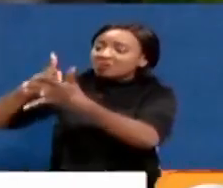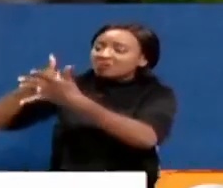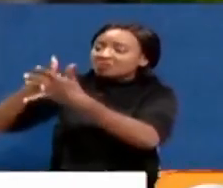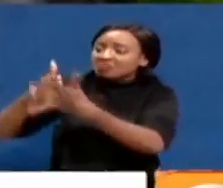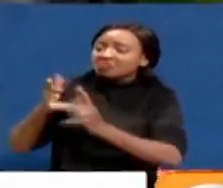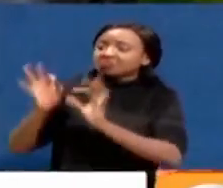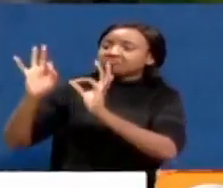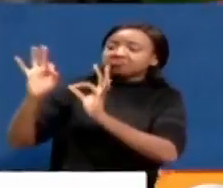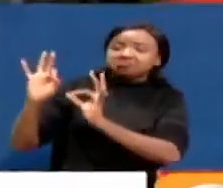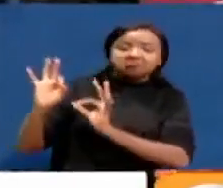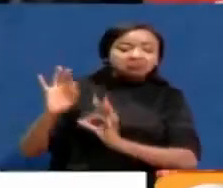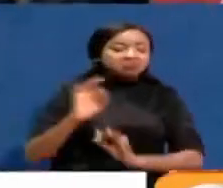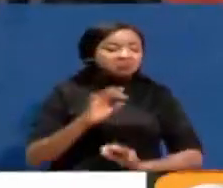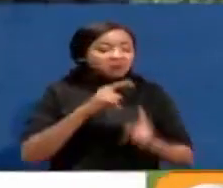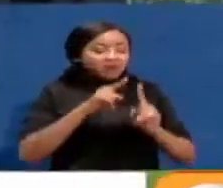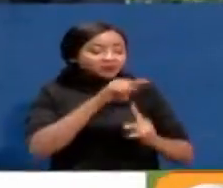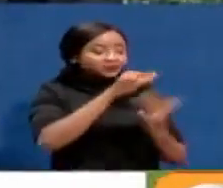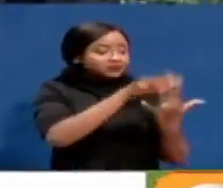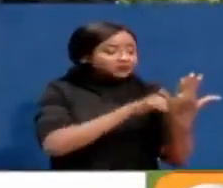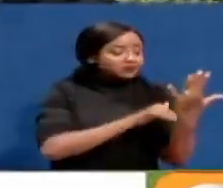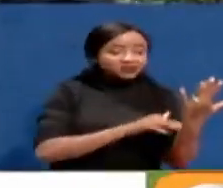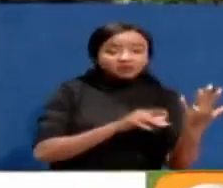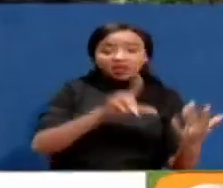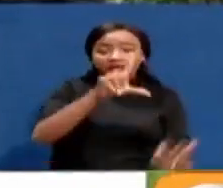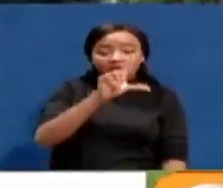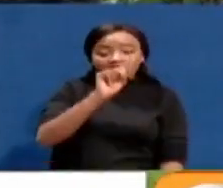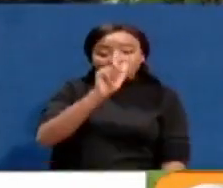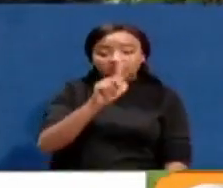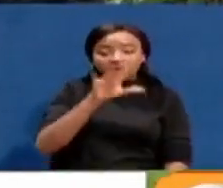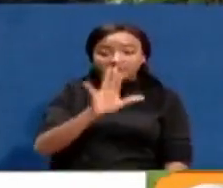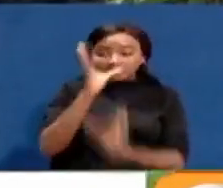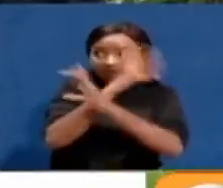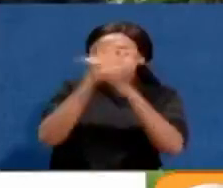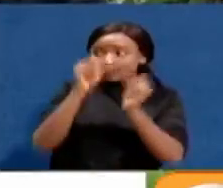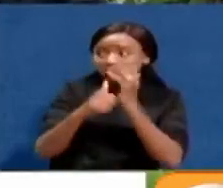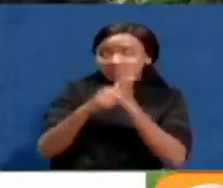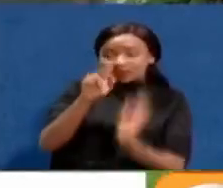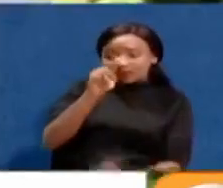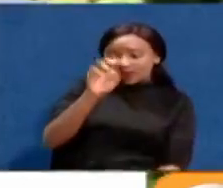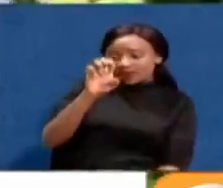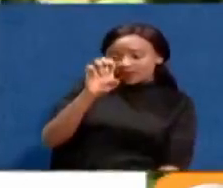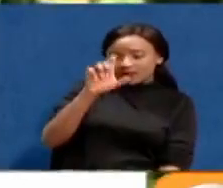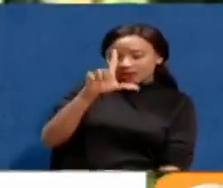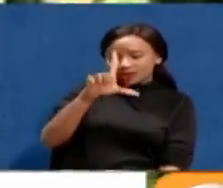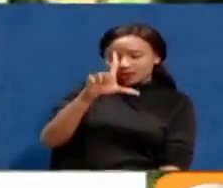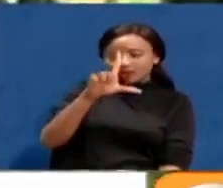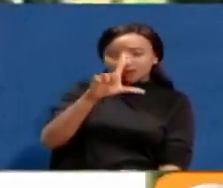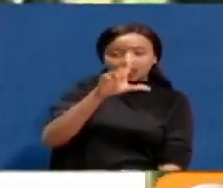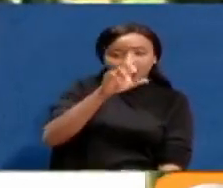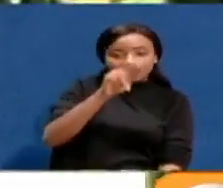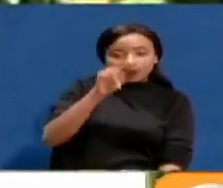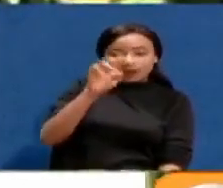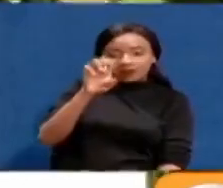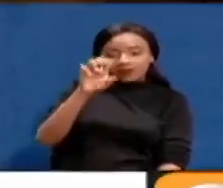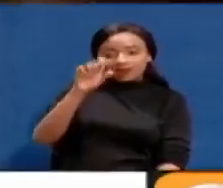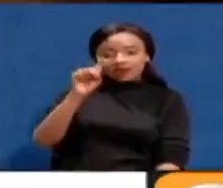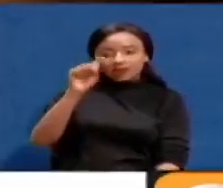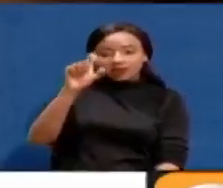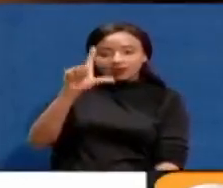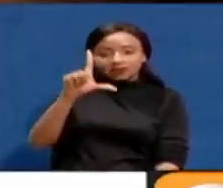hours after Njeru's statement was released, LSK President Nelson Havi spoke out, accusing the LSK